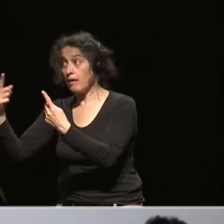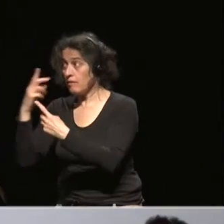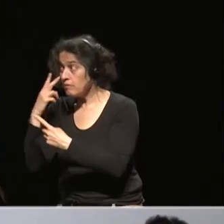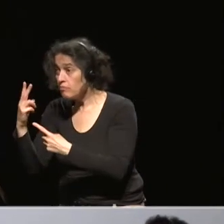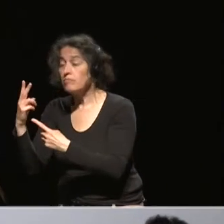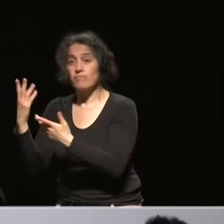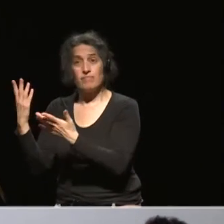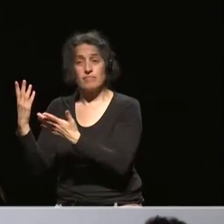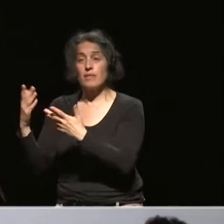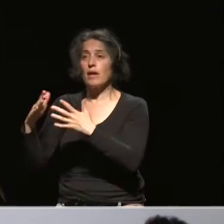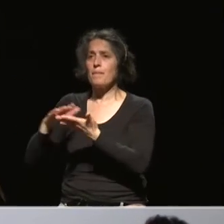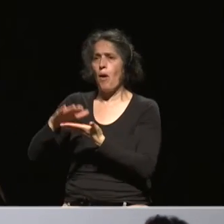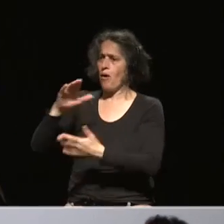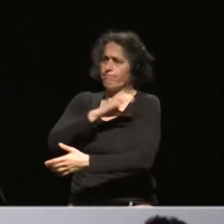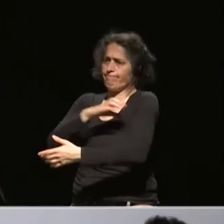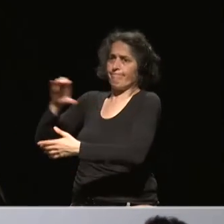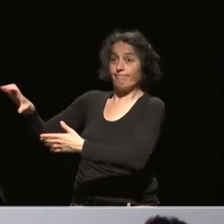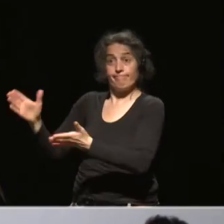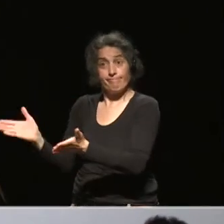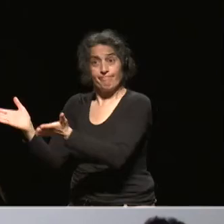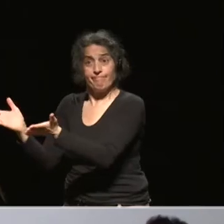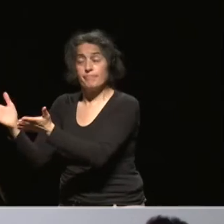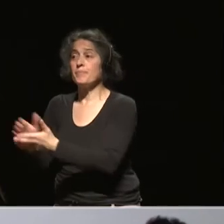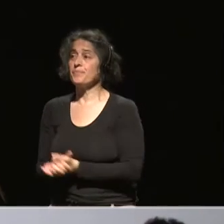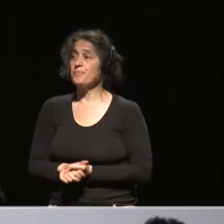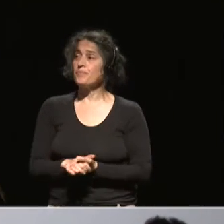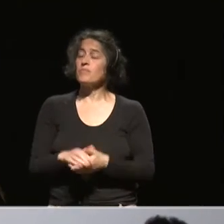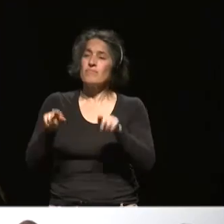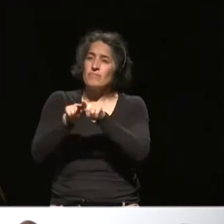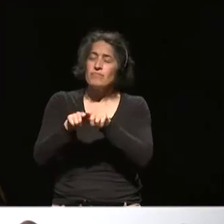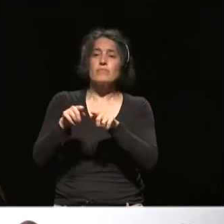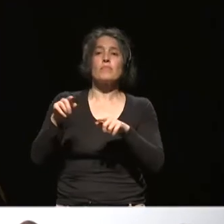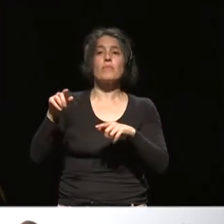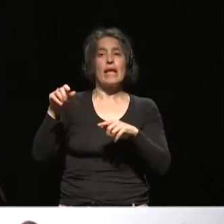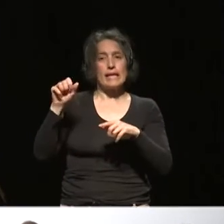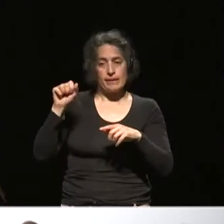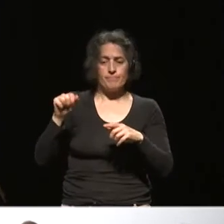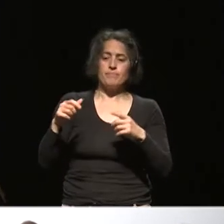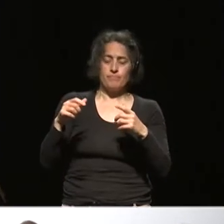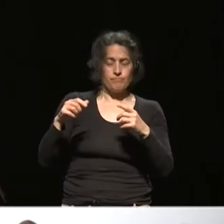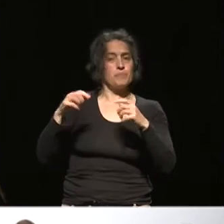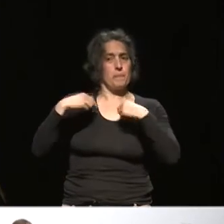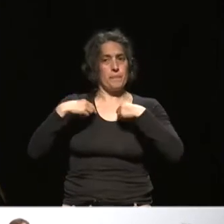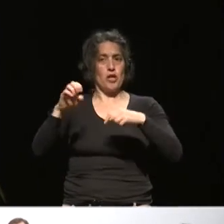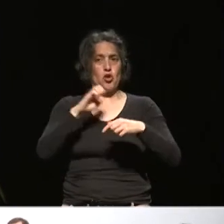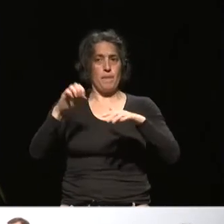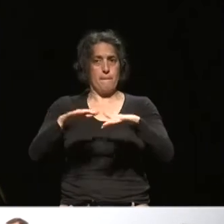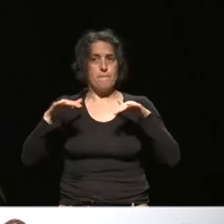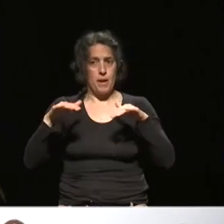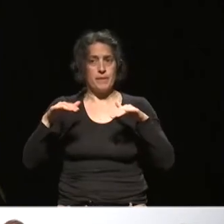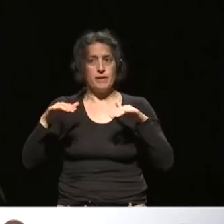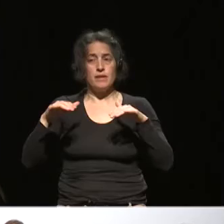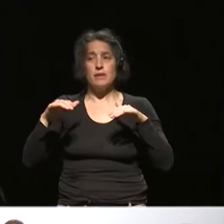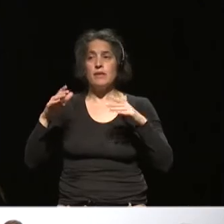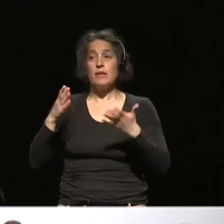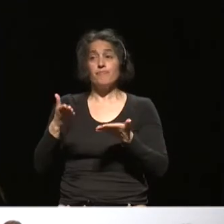of, like a bridge of the civil society organization would also profit from the fact that we do grant safe